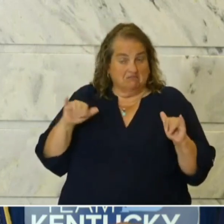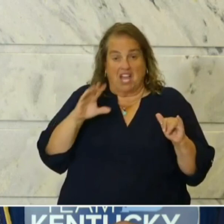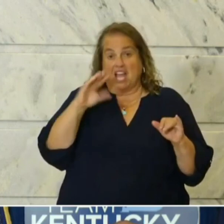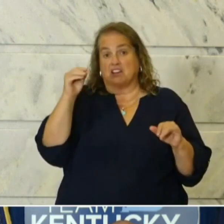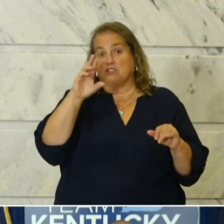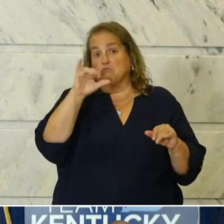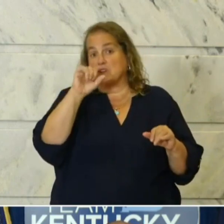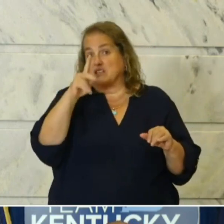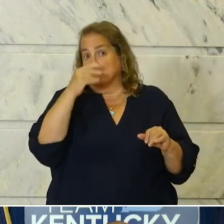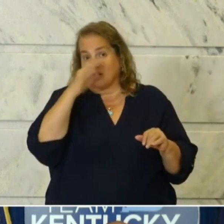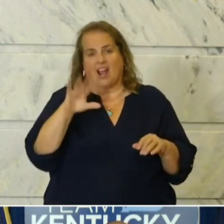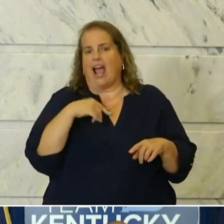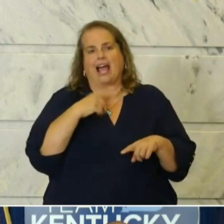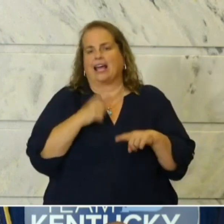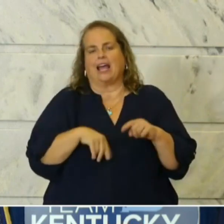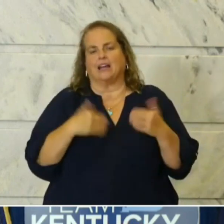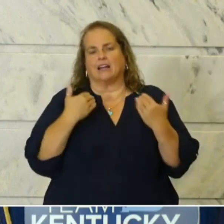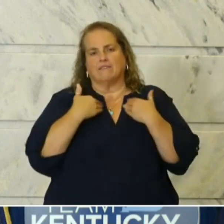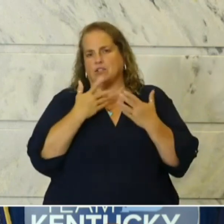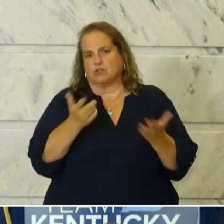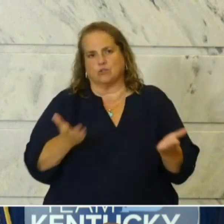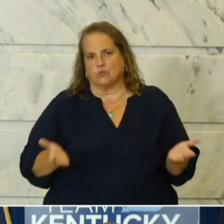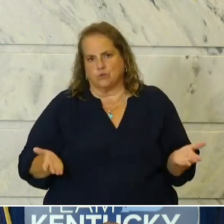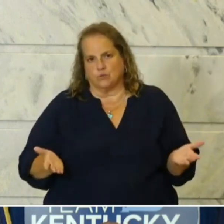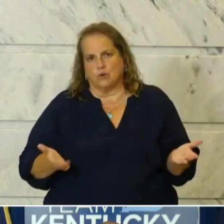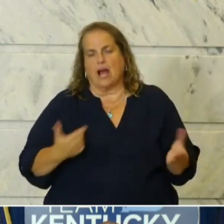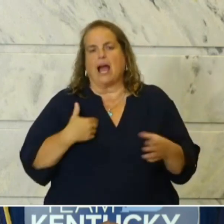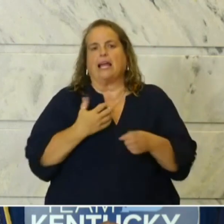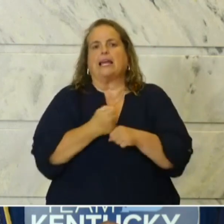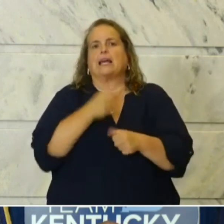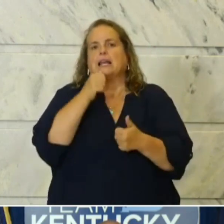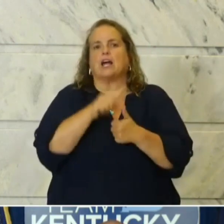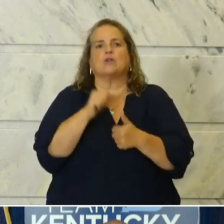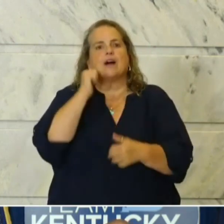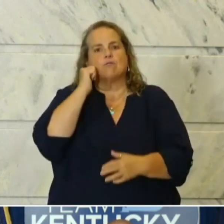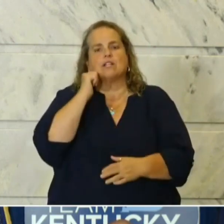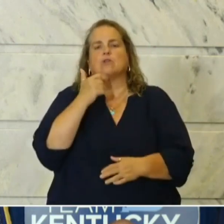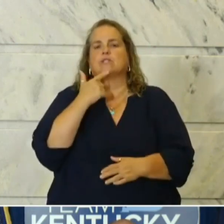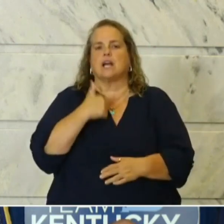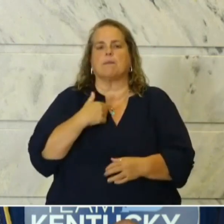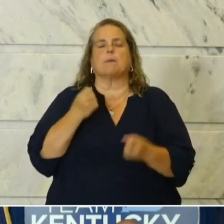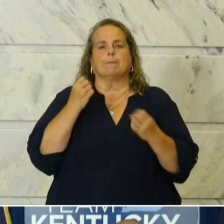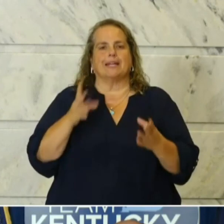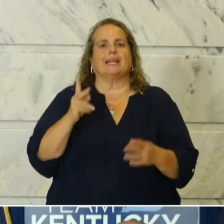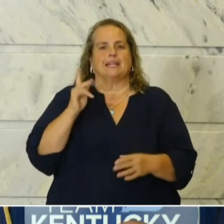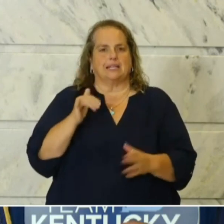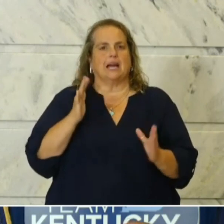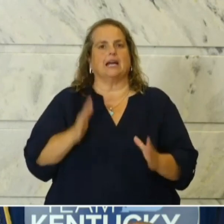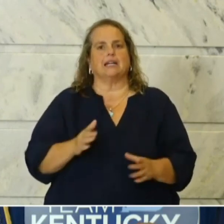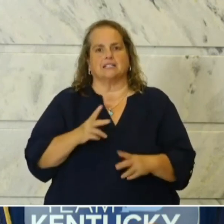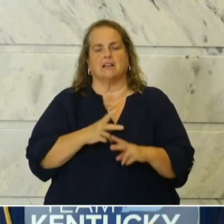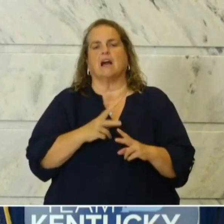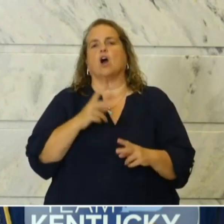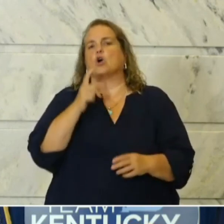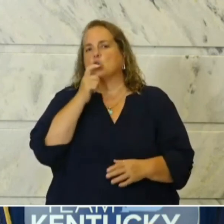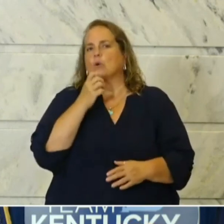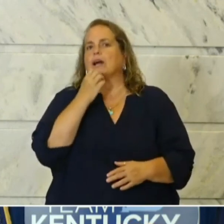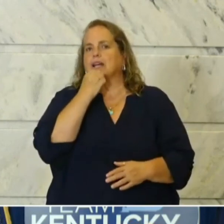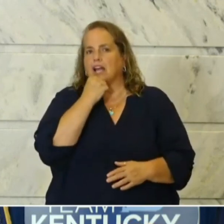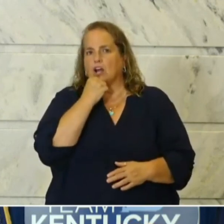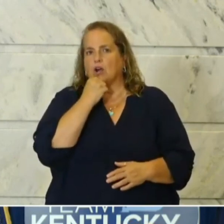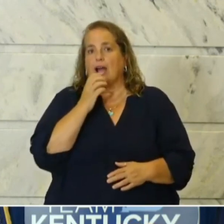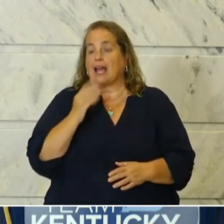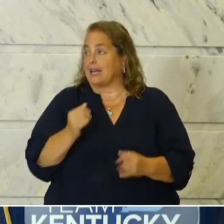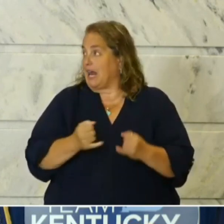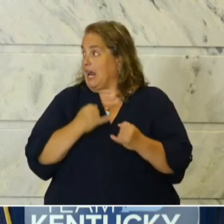be hard for me to persuade you. But I get letters every day that tell me there's a lot of people in Kentucky who care quite a bit about this. And the last thing, this was